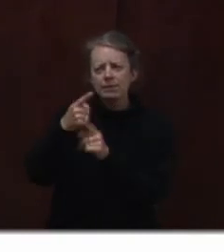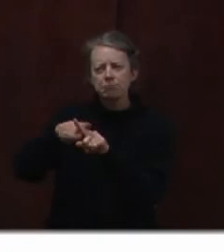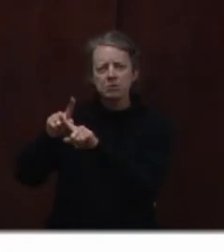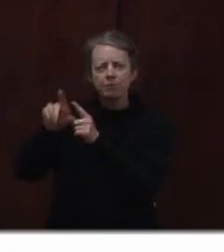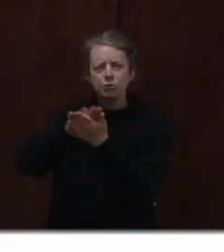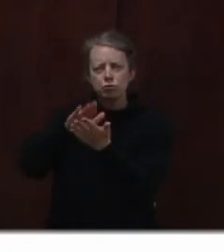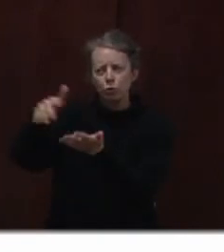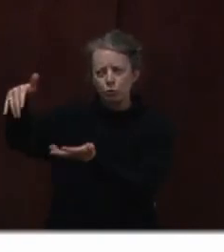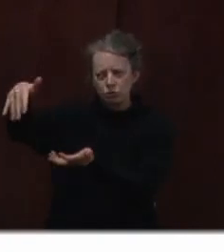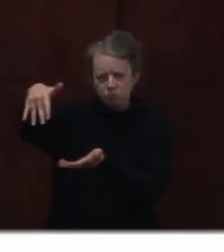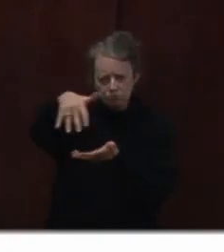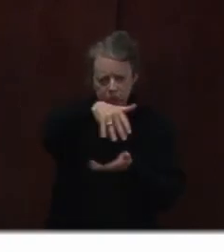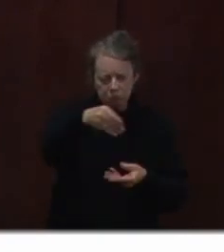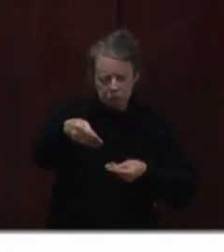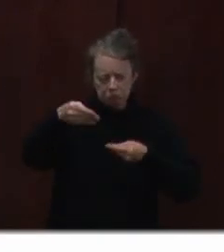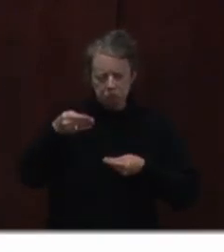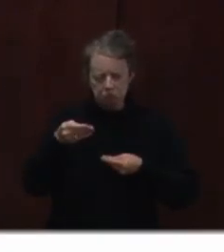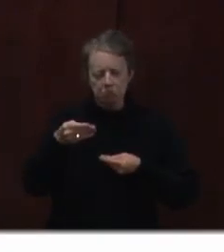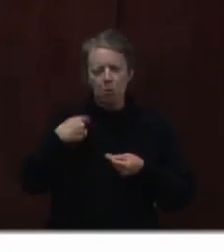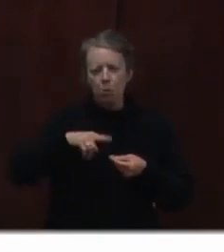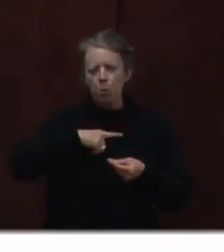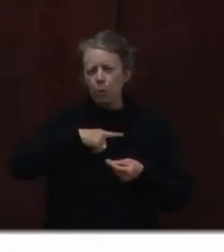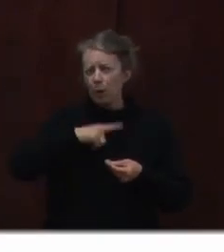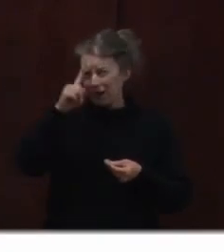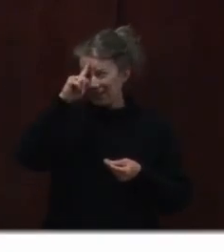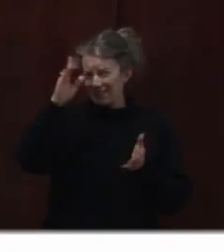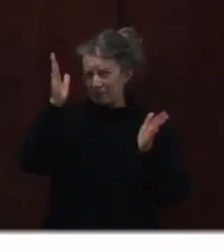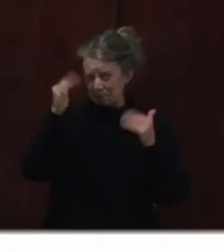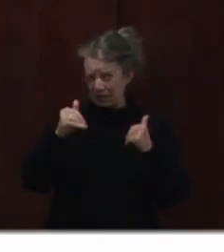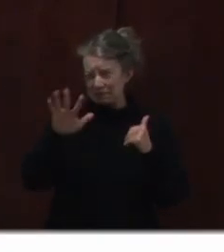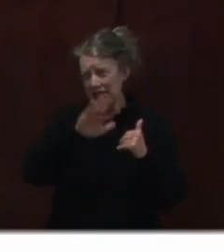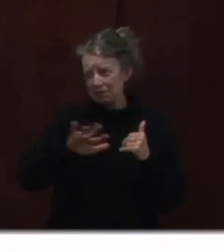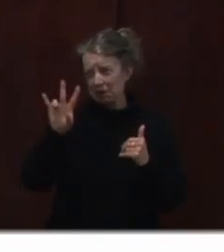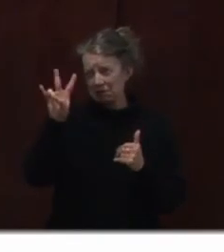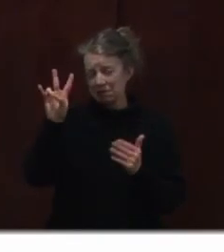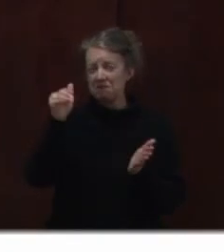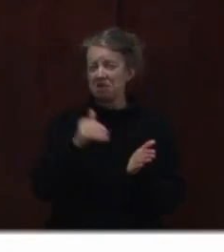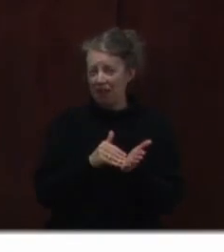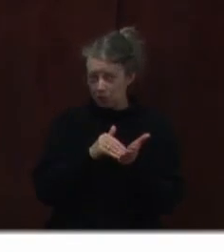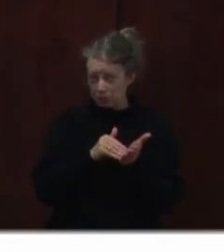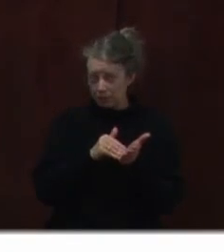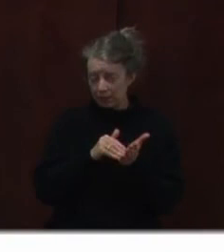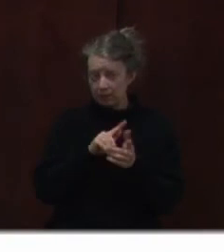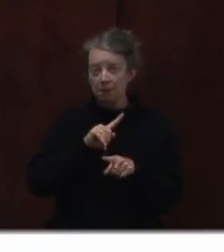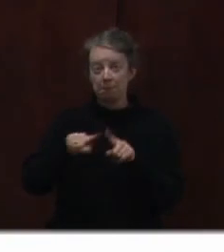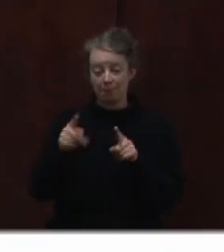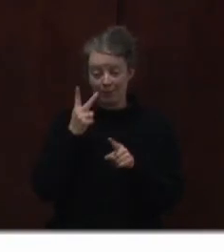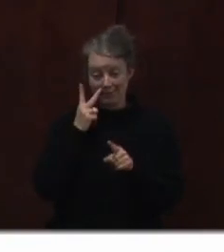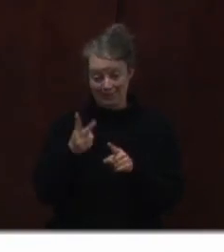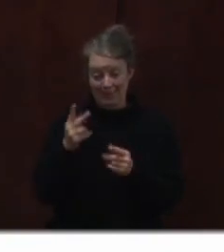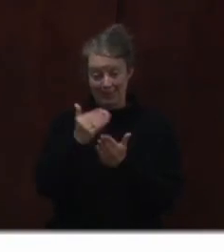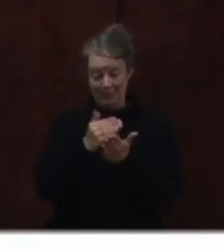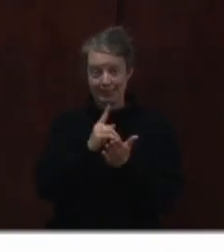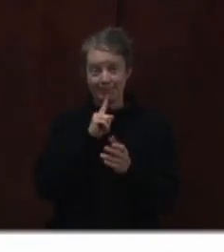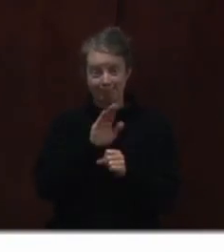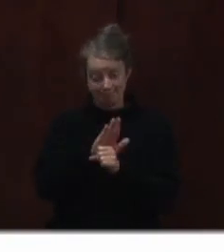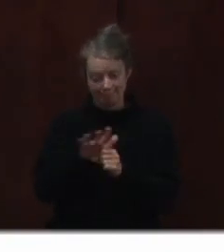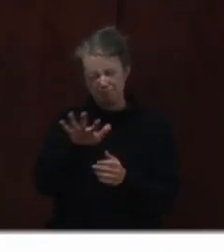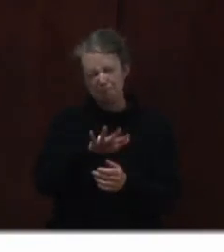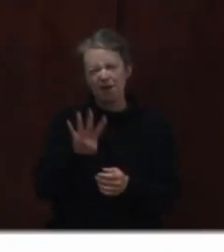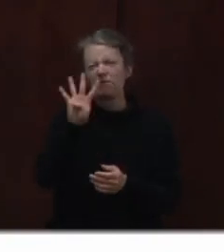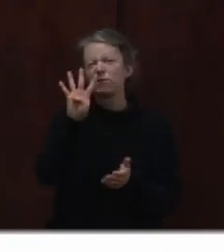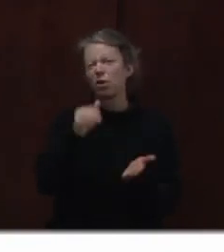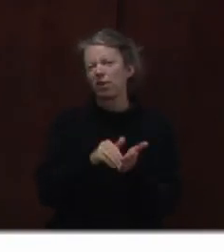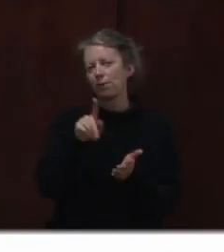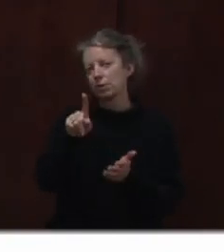were expecting the highest number we were expecting was around 7,000 to be on those lists. What we got back was about a little over 4,100, so it's